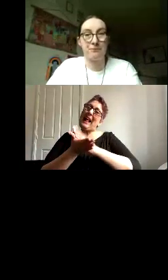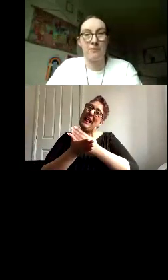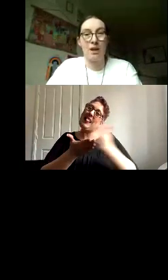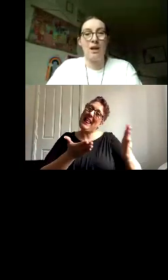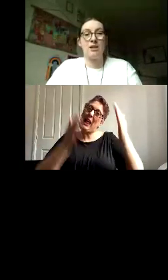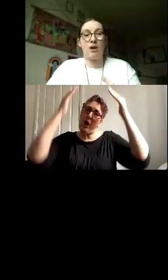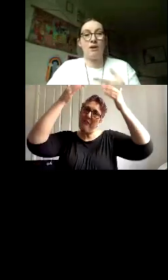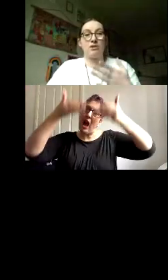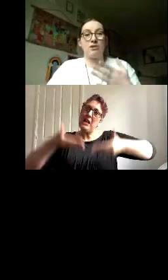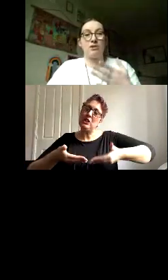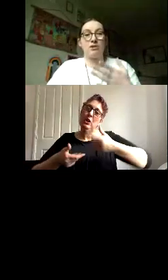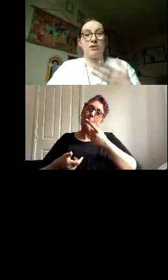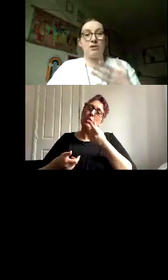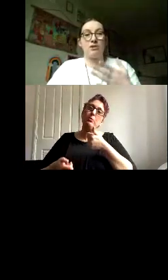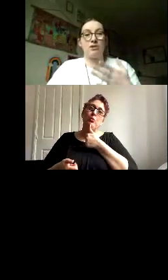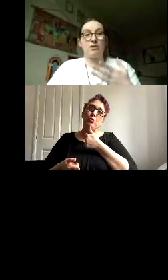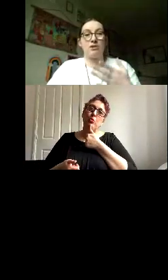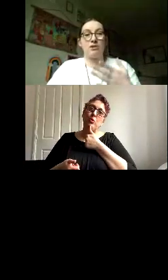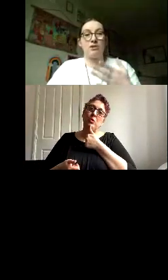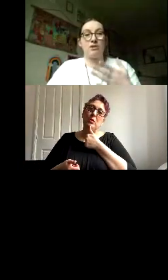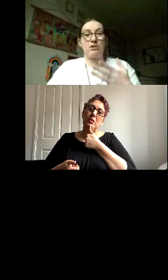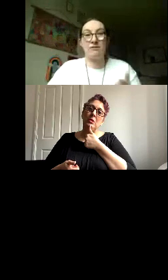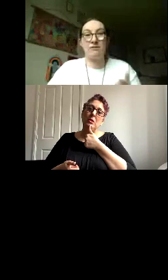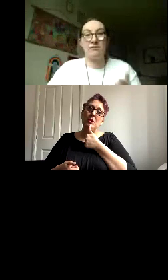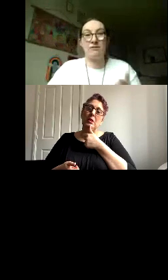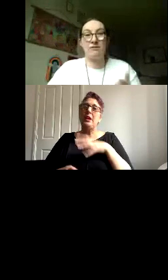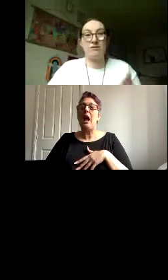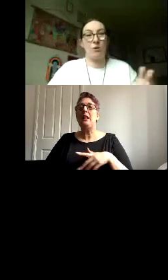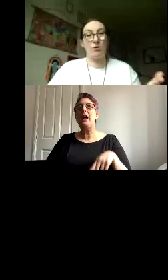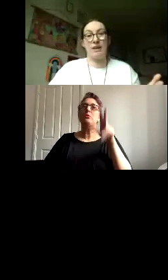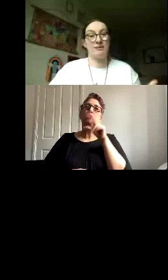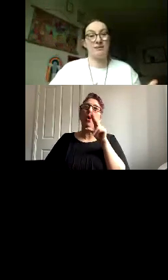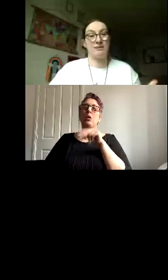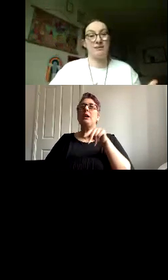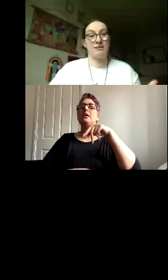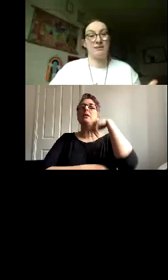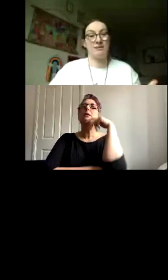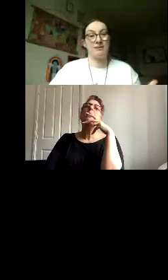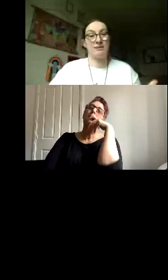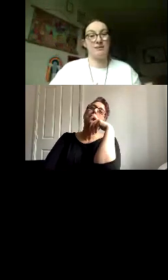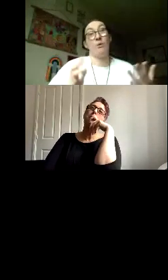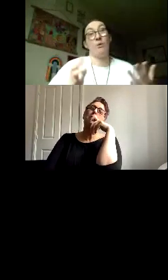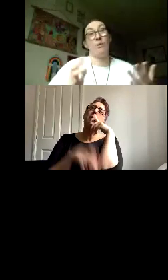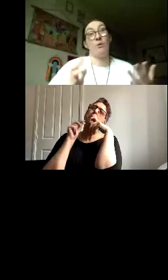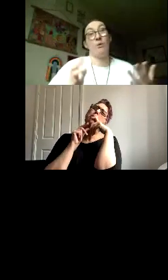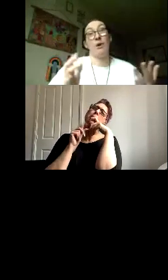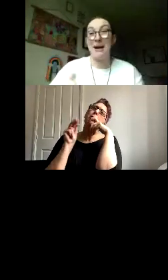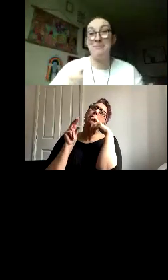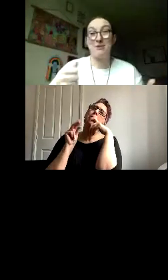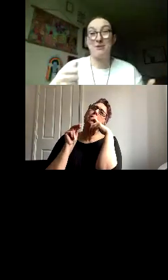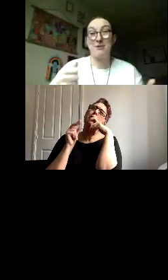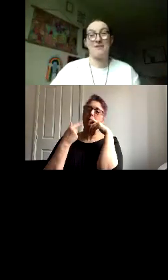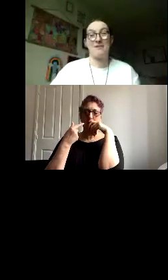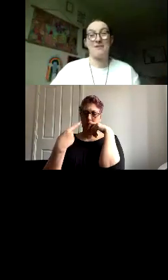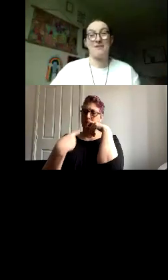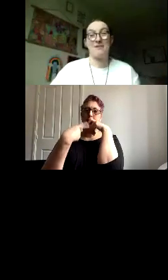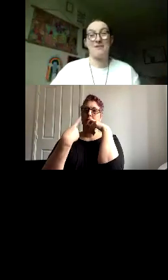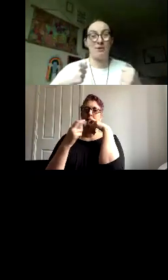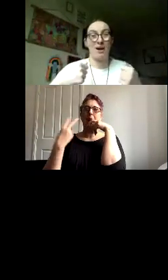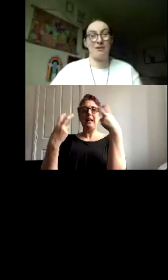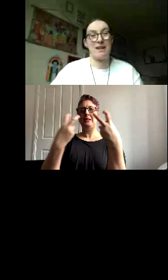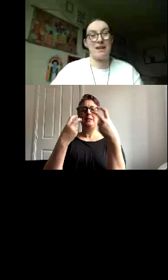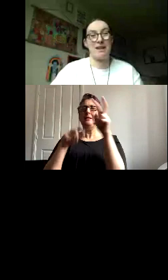visor. Try not to cover your mouth with your hand, or things like, I work in a hospice where we have charts, and I often see